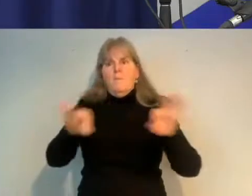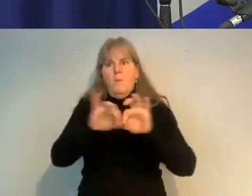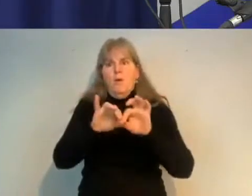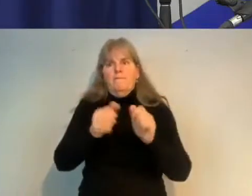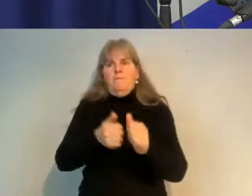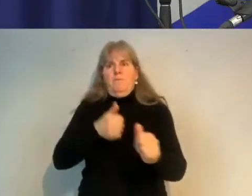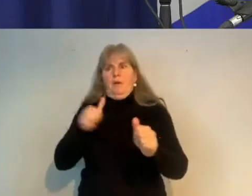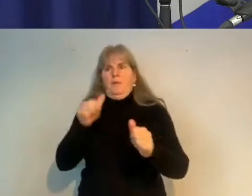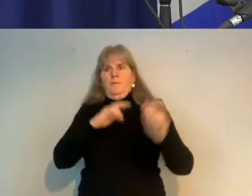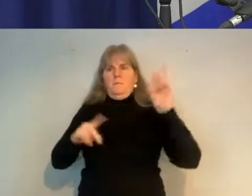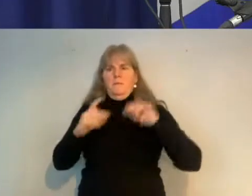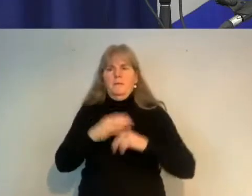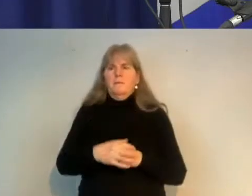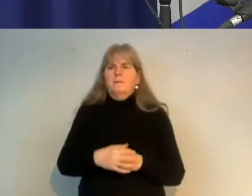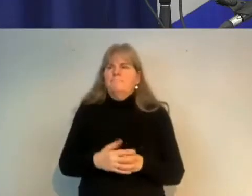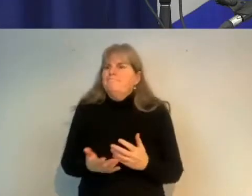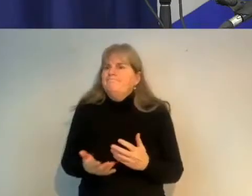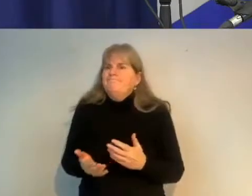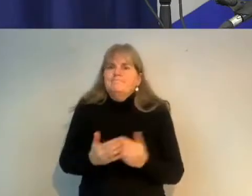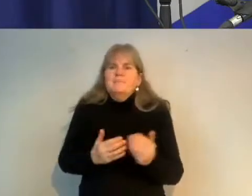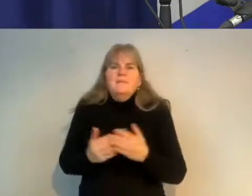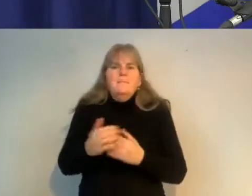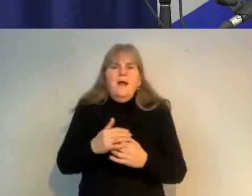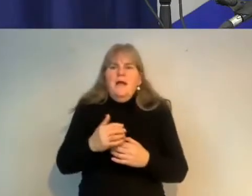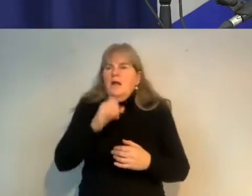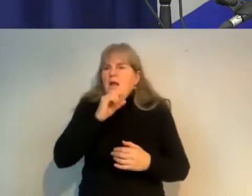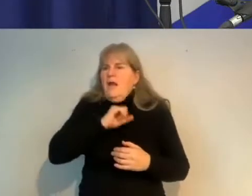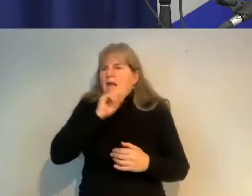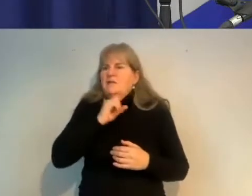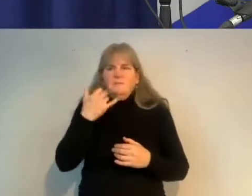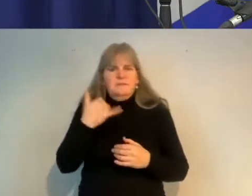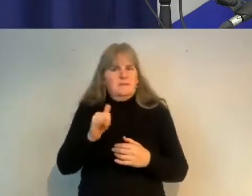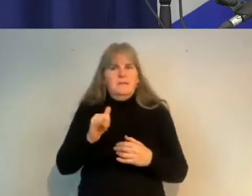whatever age with a chronic condition.